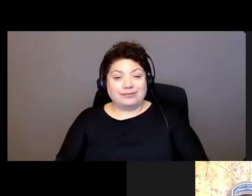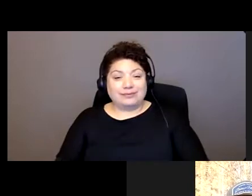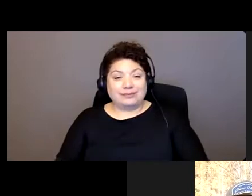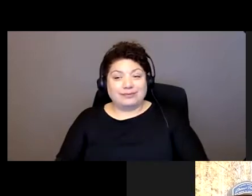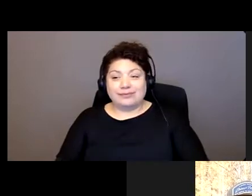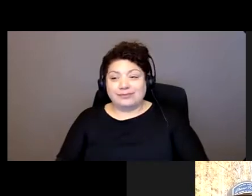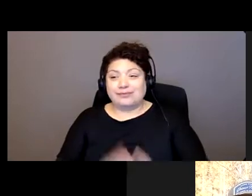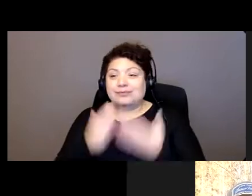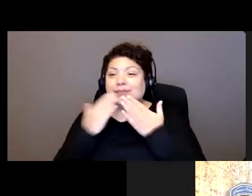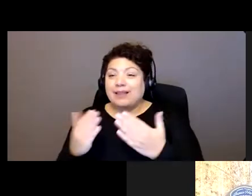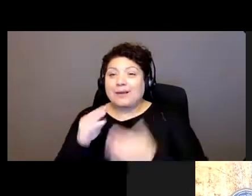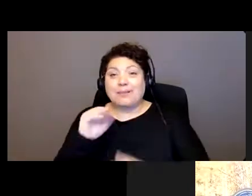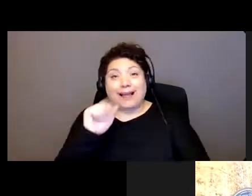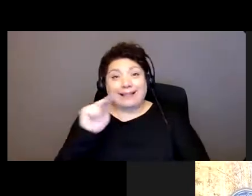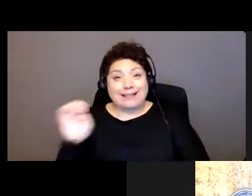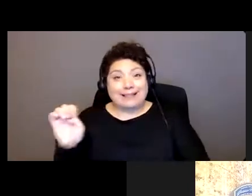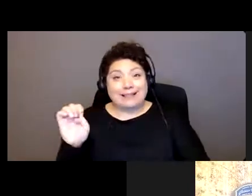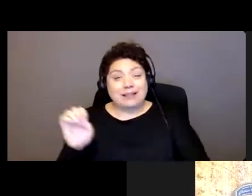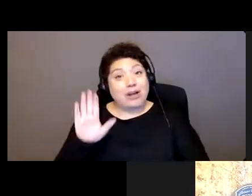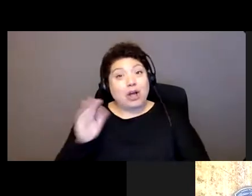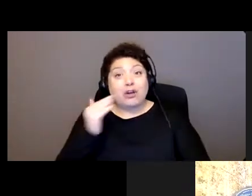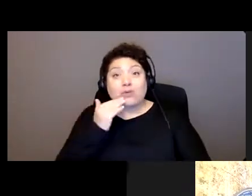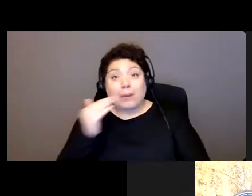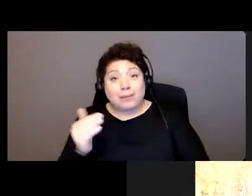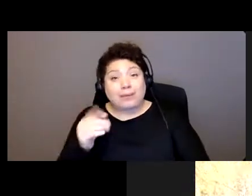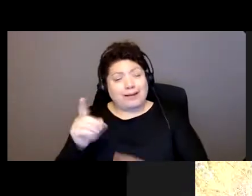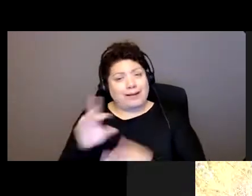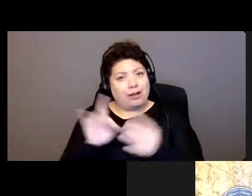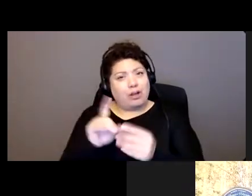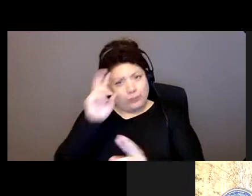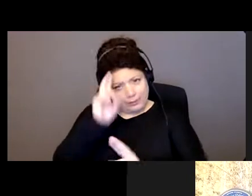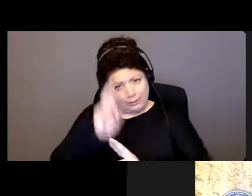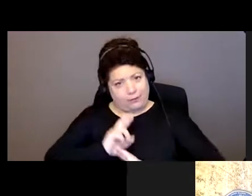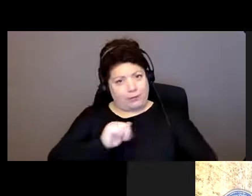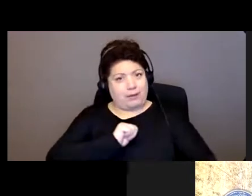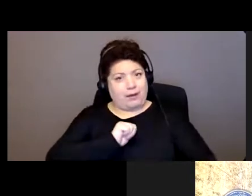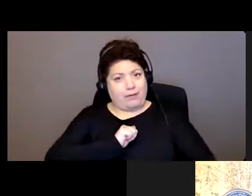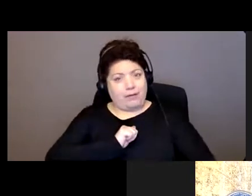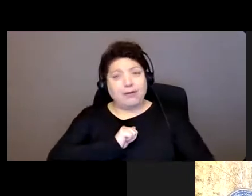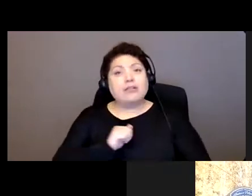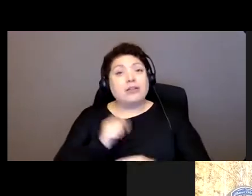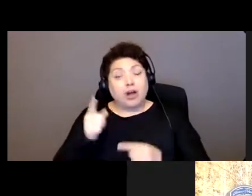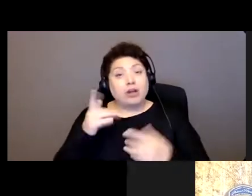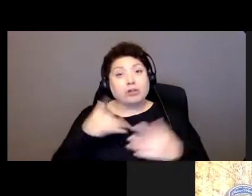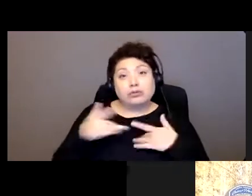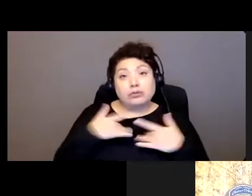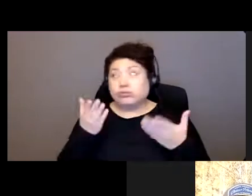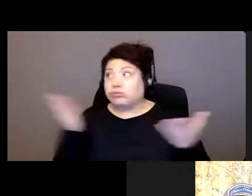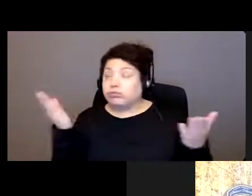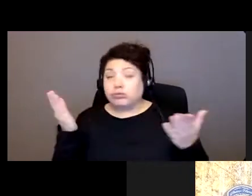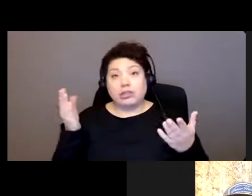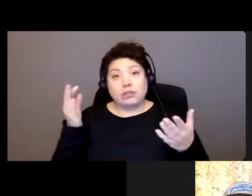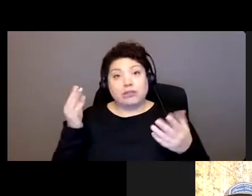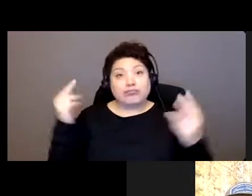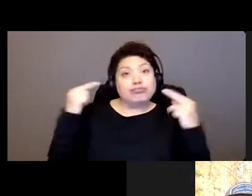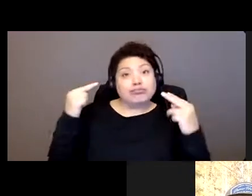Thanks so much, Minnie. Minnie, I loved what your grandmother said to you. Respect yourself. Don't care what other people think. I'm just going to go back to Ashley